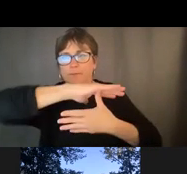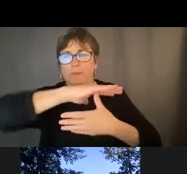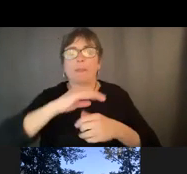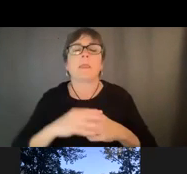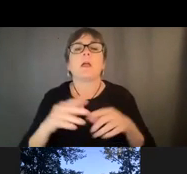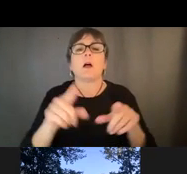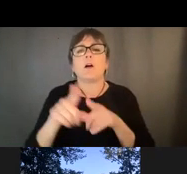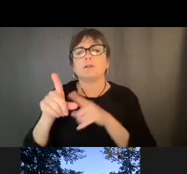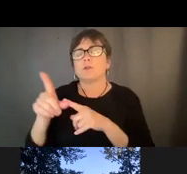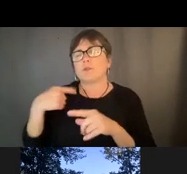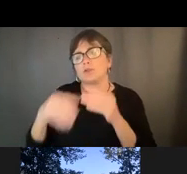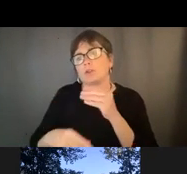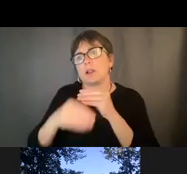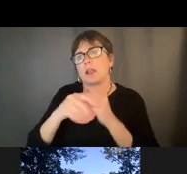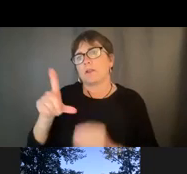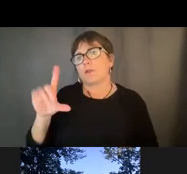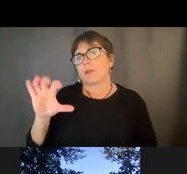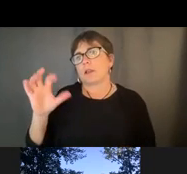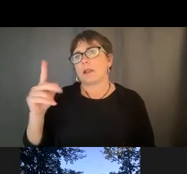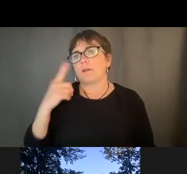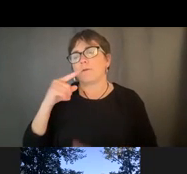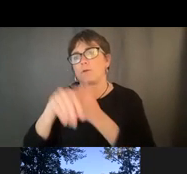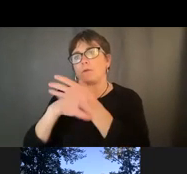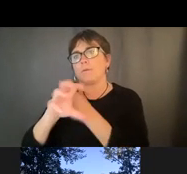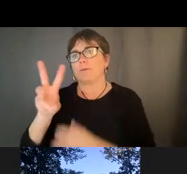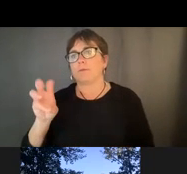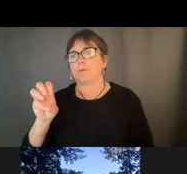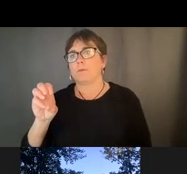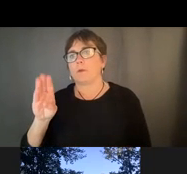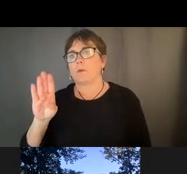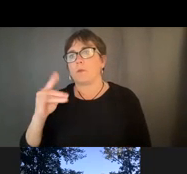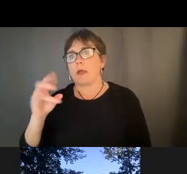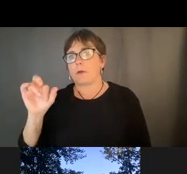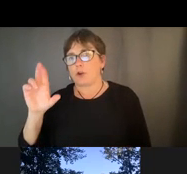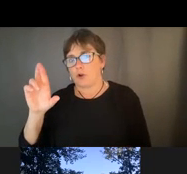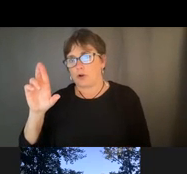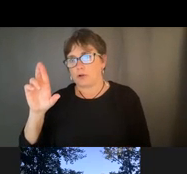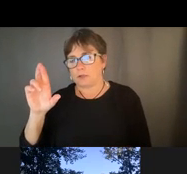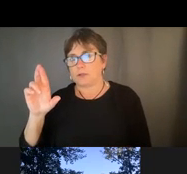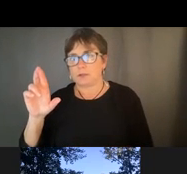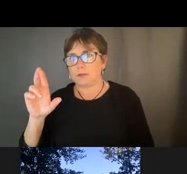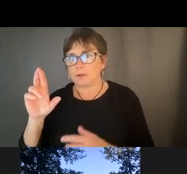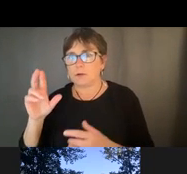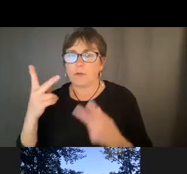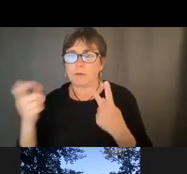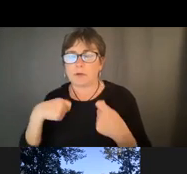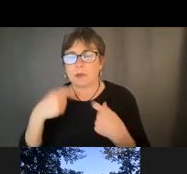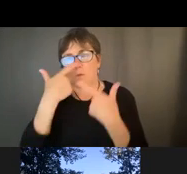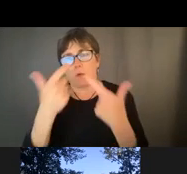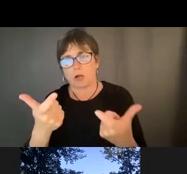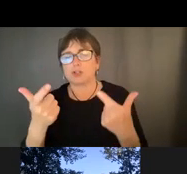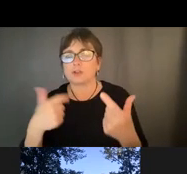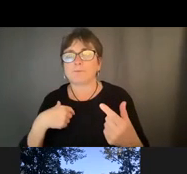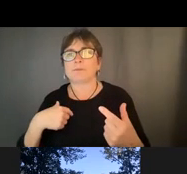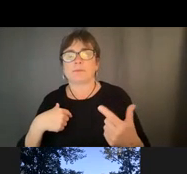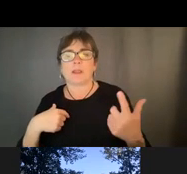link to the webinars that the author of the toolkits did, Ali Rassoff, so people can see. Yeah, and I just realized